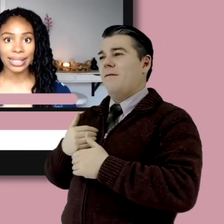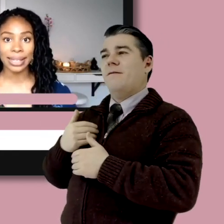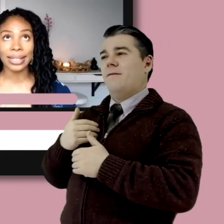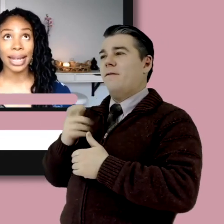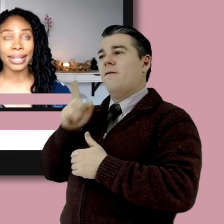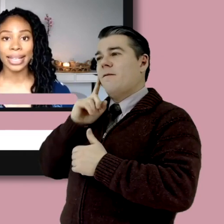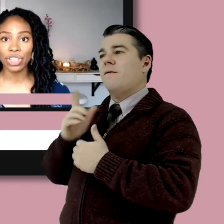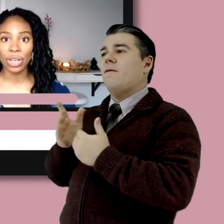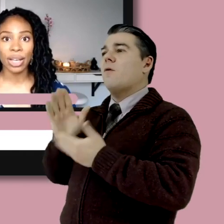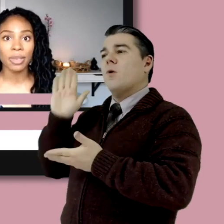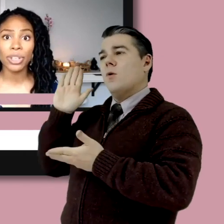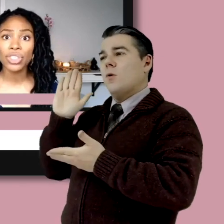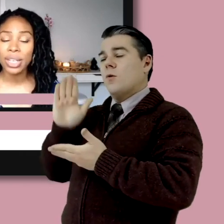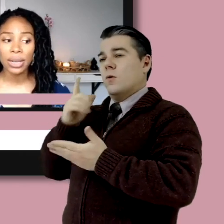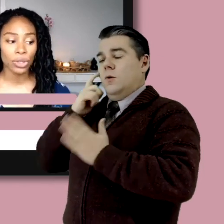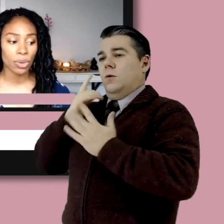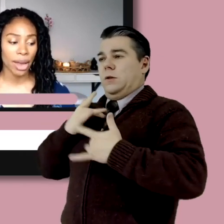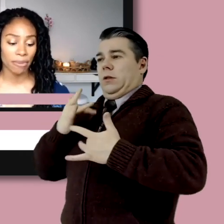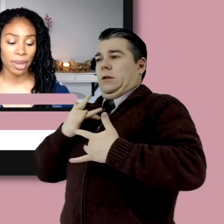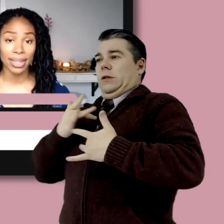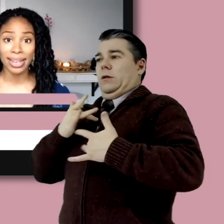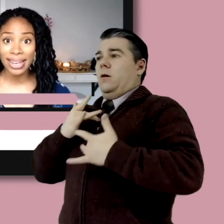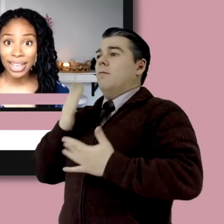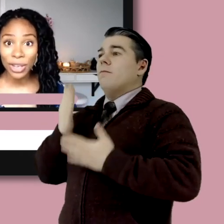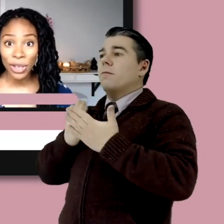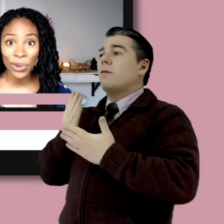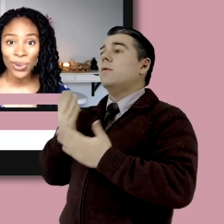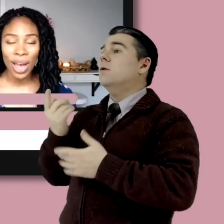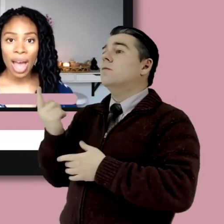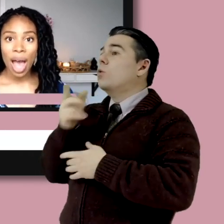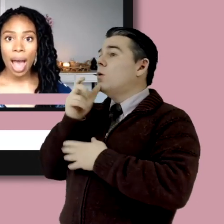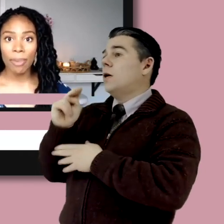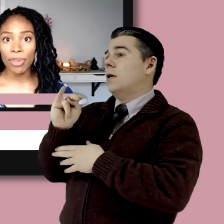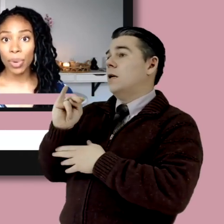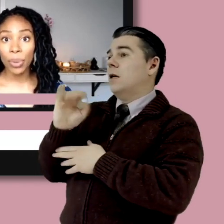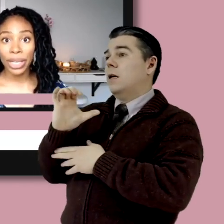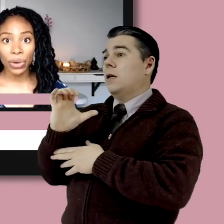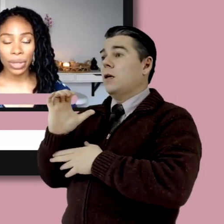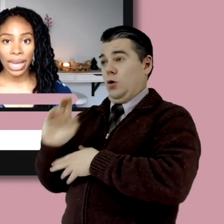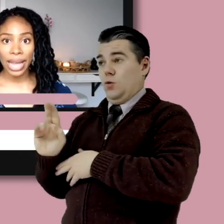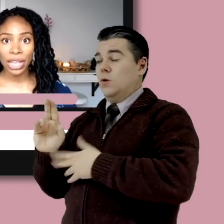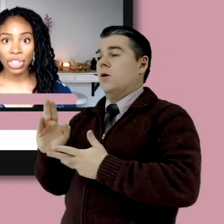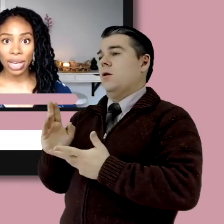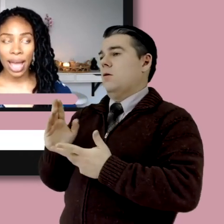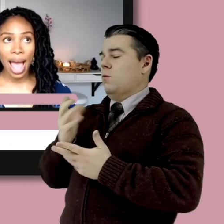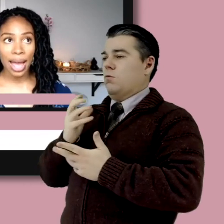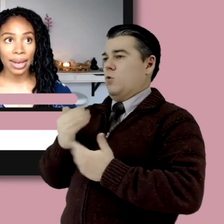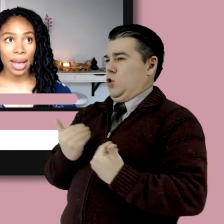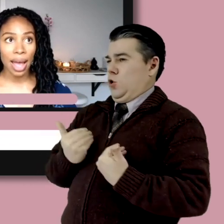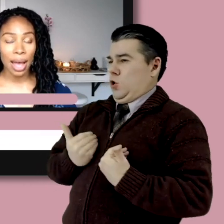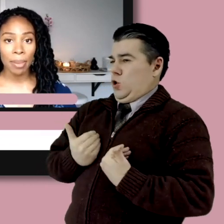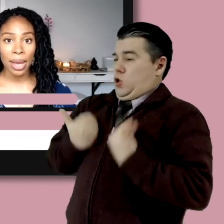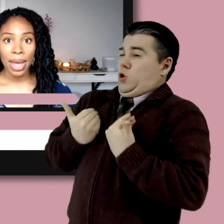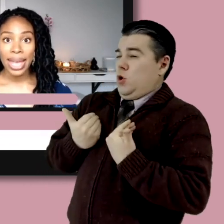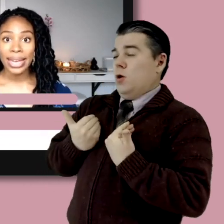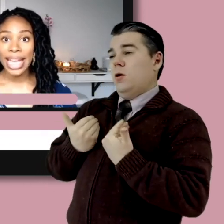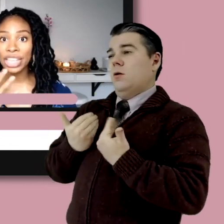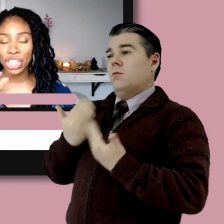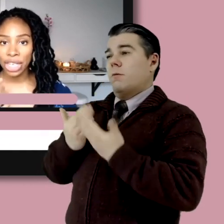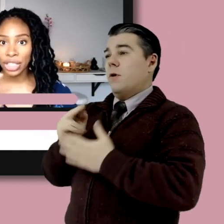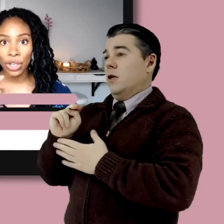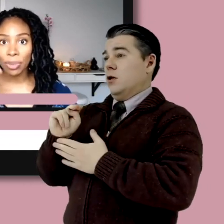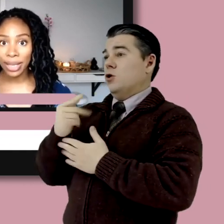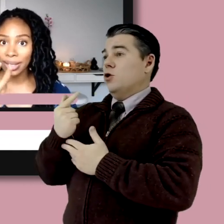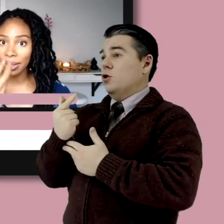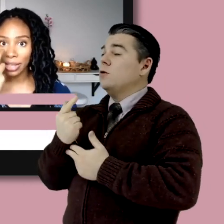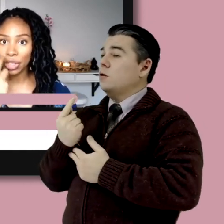of desensitization, especially kiddos who might have been in the NICU from a really early age and had an